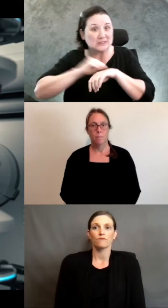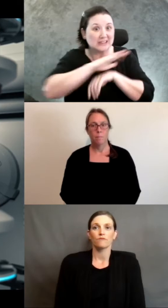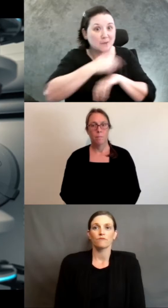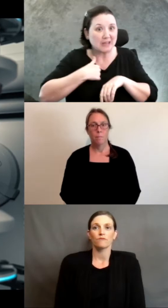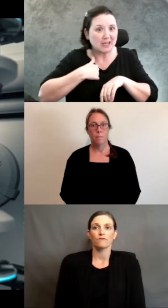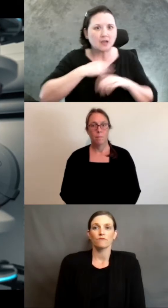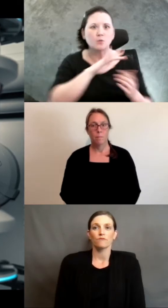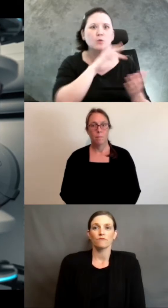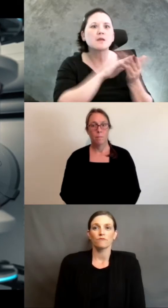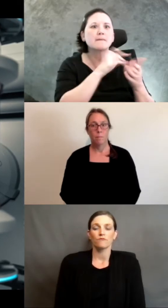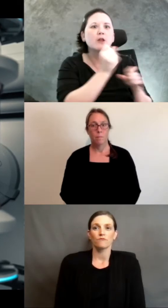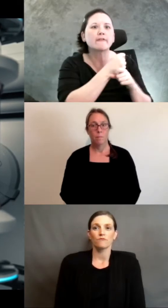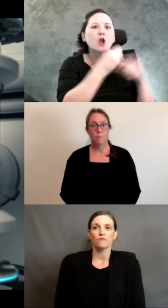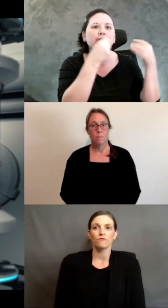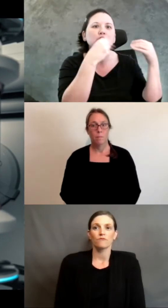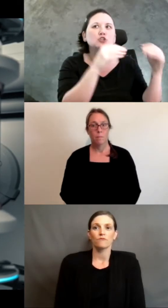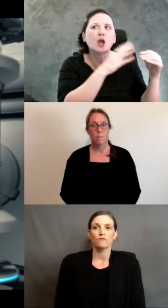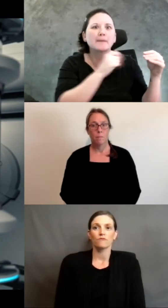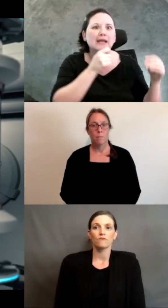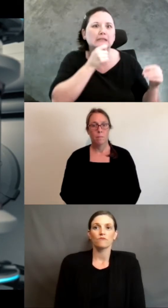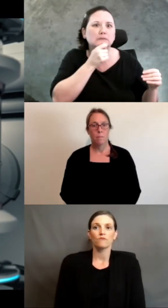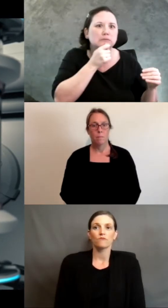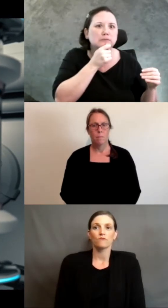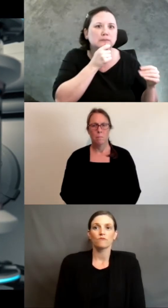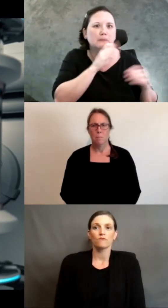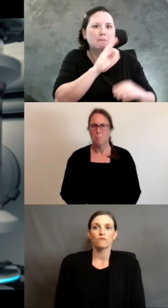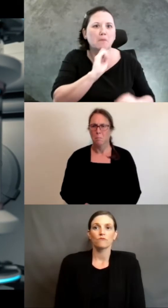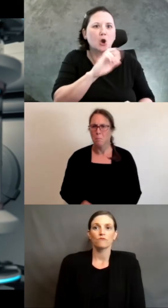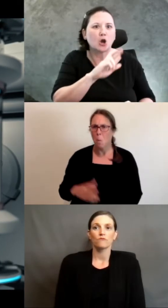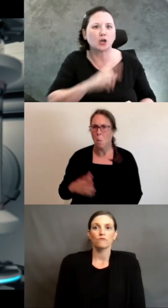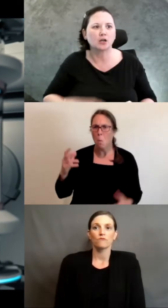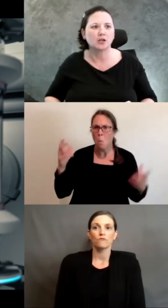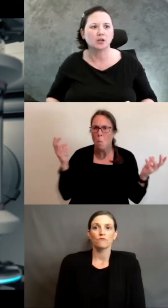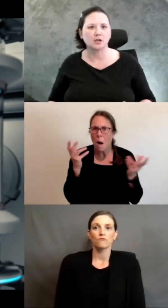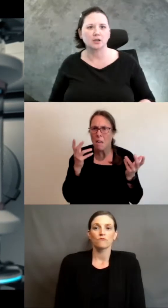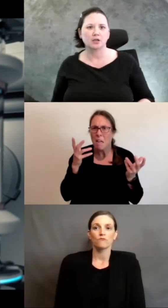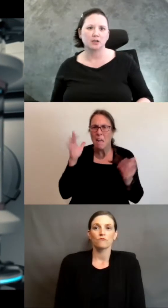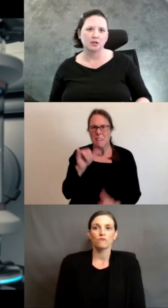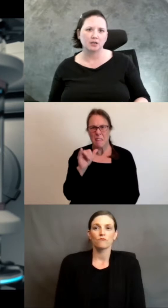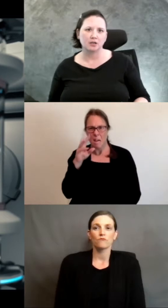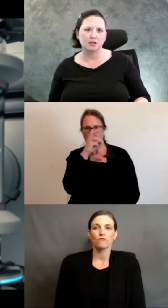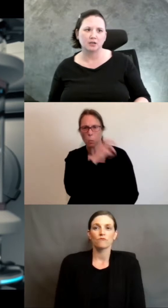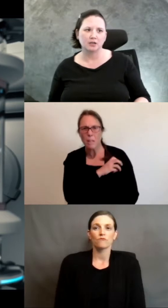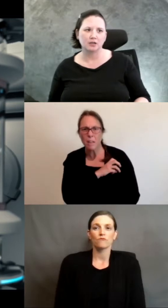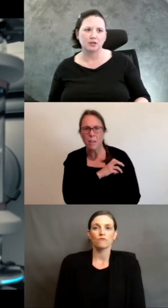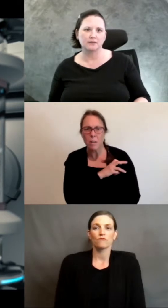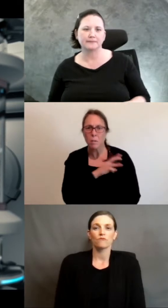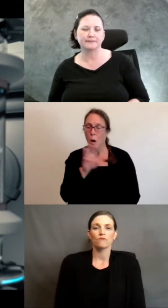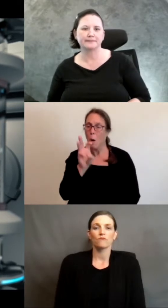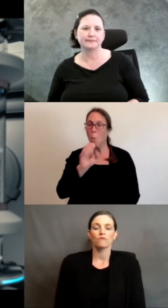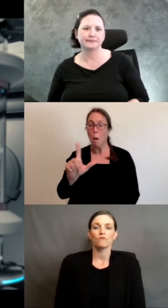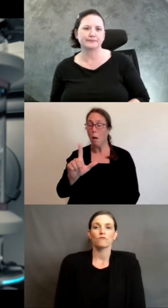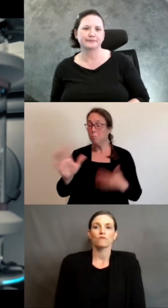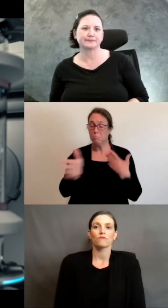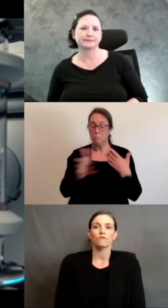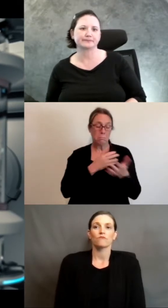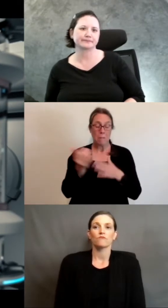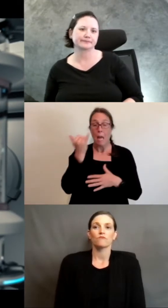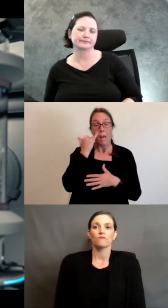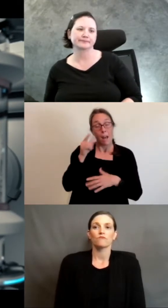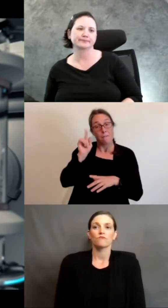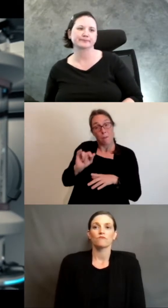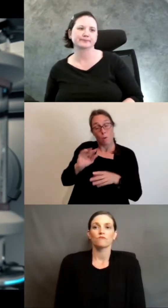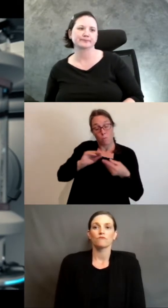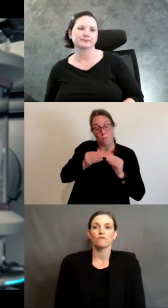and karaoke bar. What? That is very odd. Well, no matter. If those were